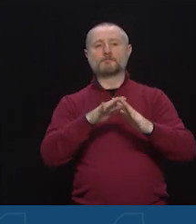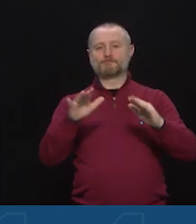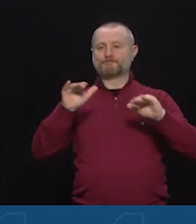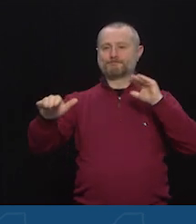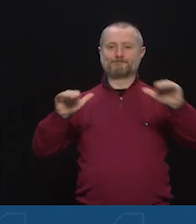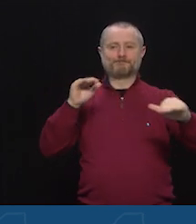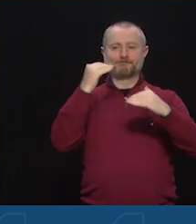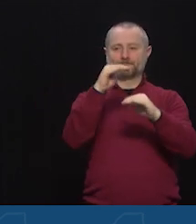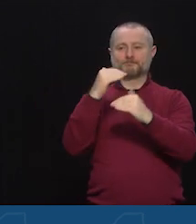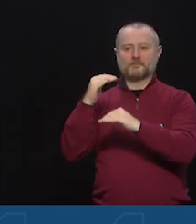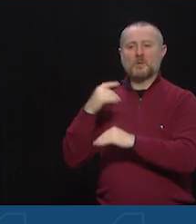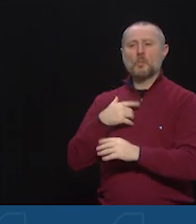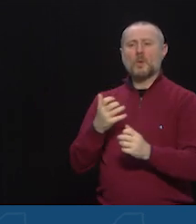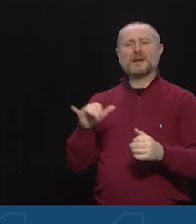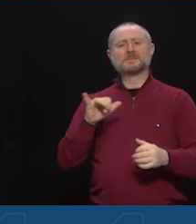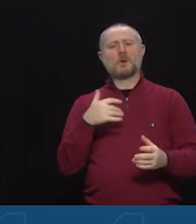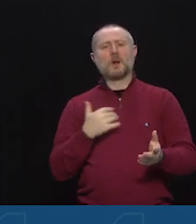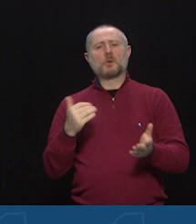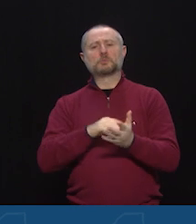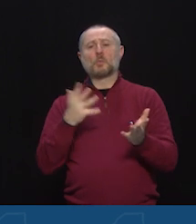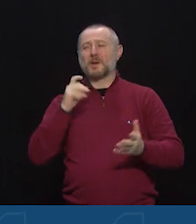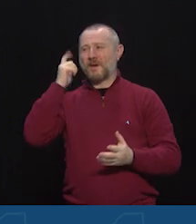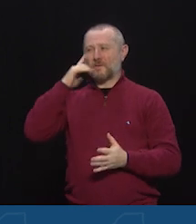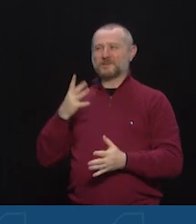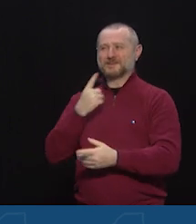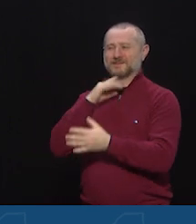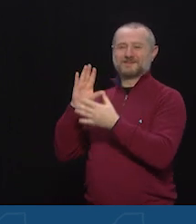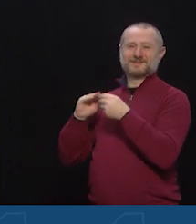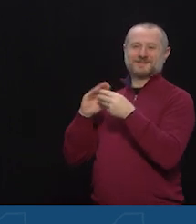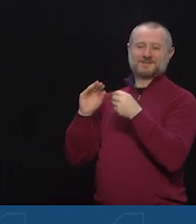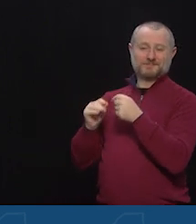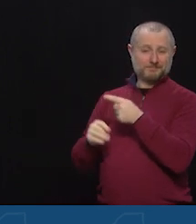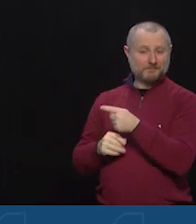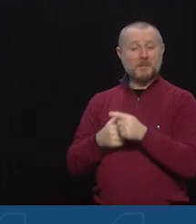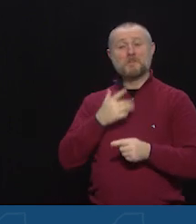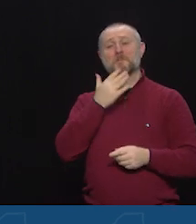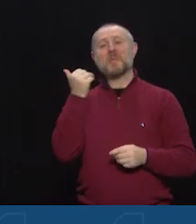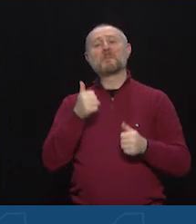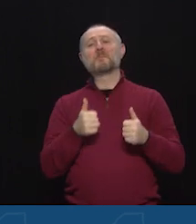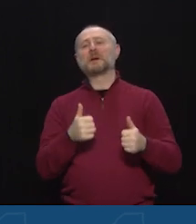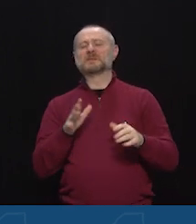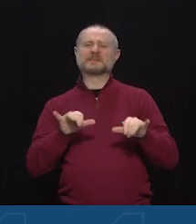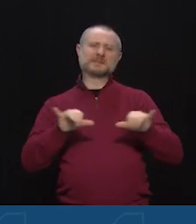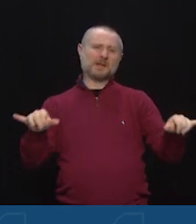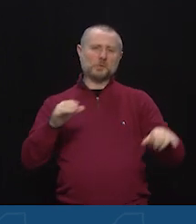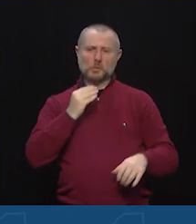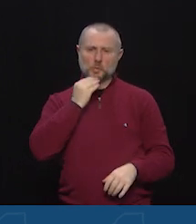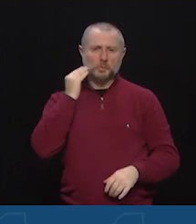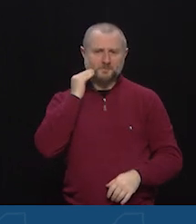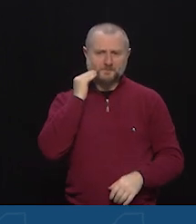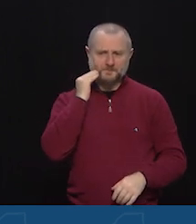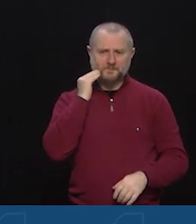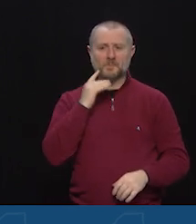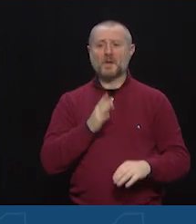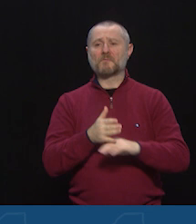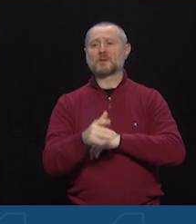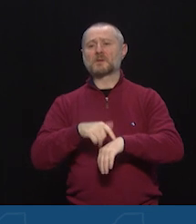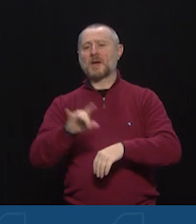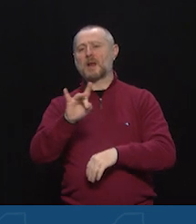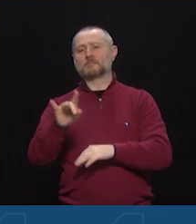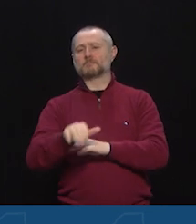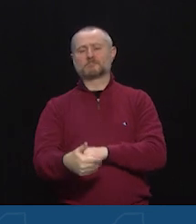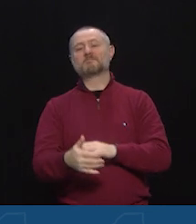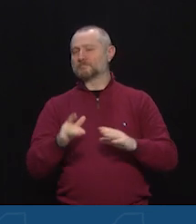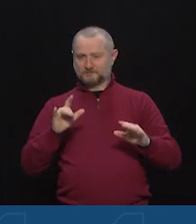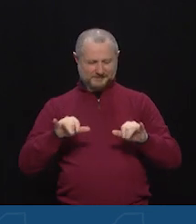want to reiterate the Governor's message to stay off the roads if you don't have to be out there after about 8 p.m. tonight. We really want